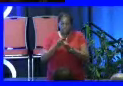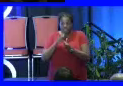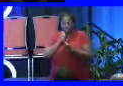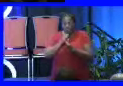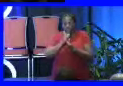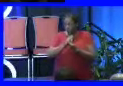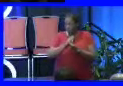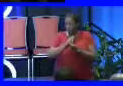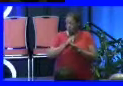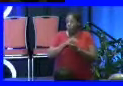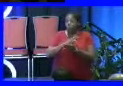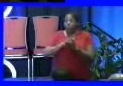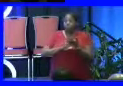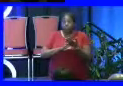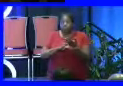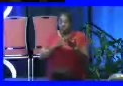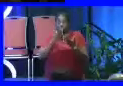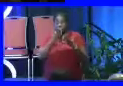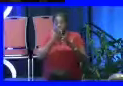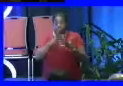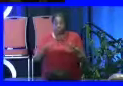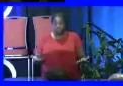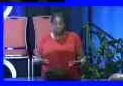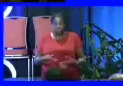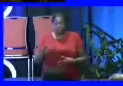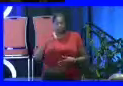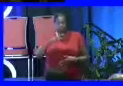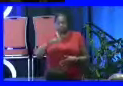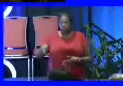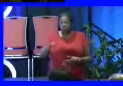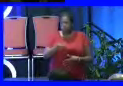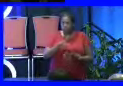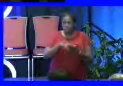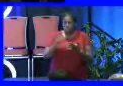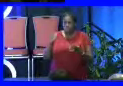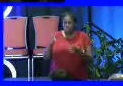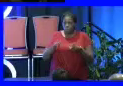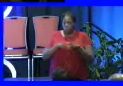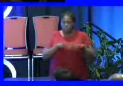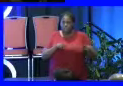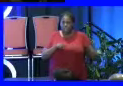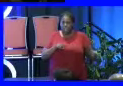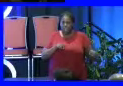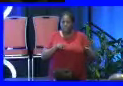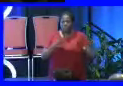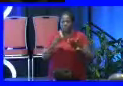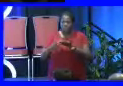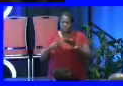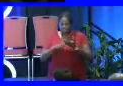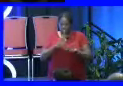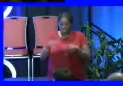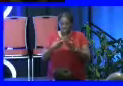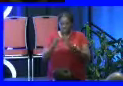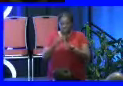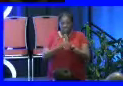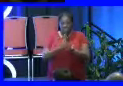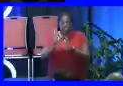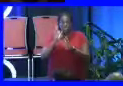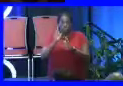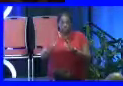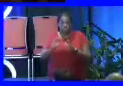Great. So thanks for doing that. So as you'll learn throughout the panel here, each of these states are deploying a novel